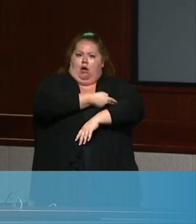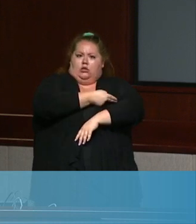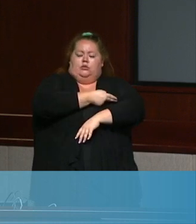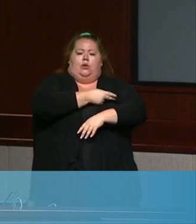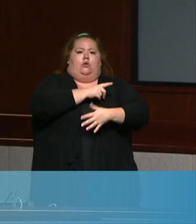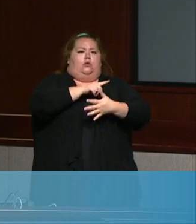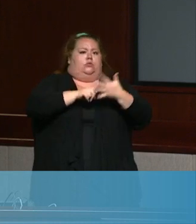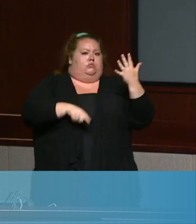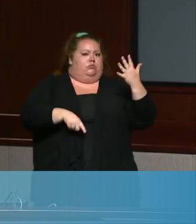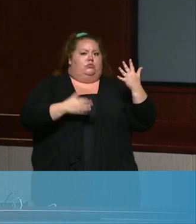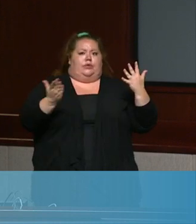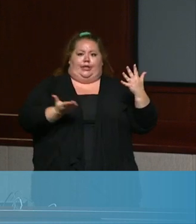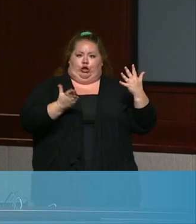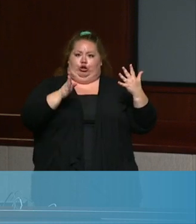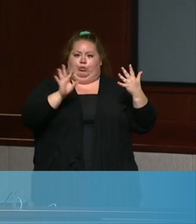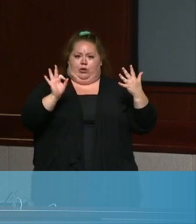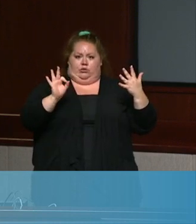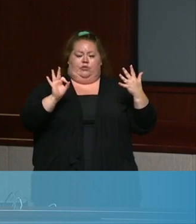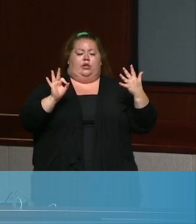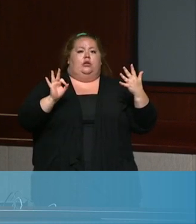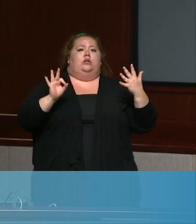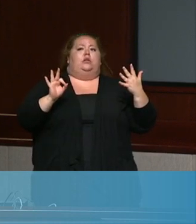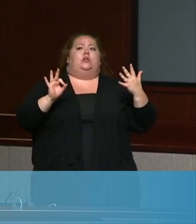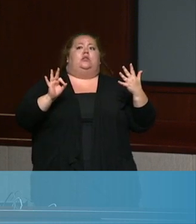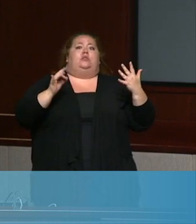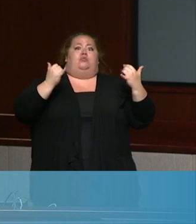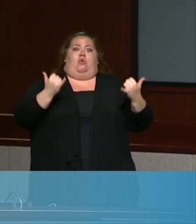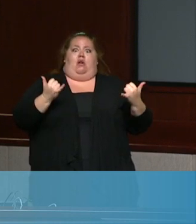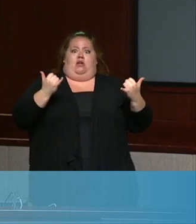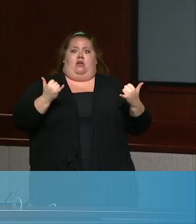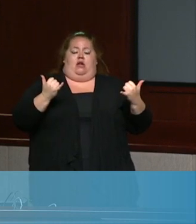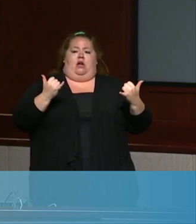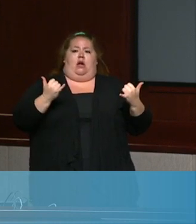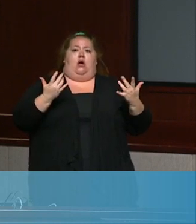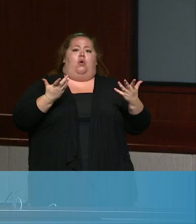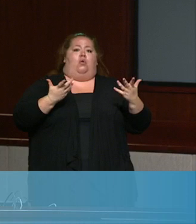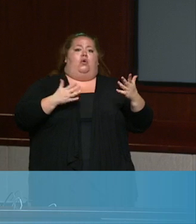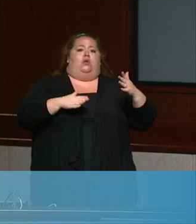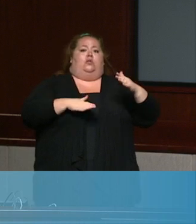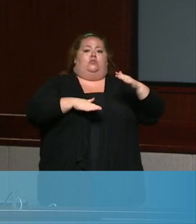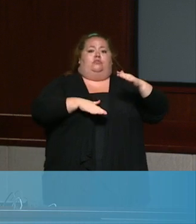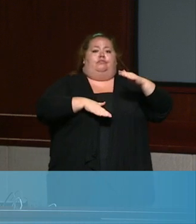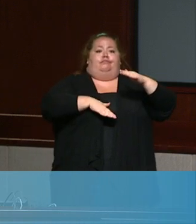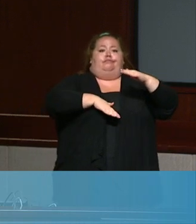hospitals, are either at or above their